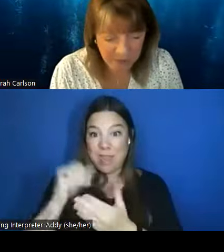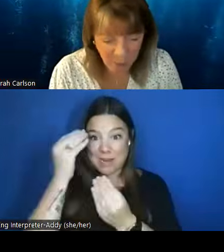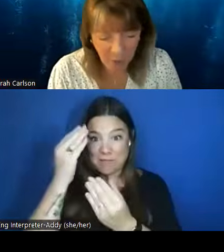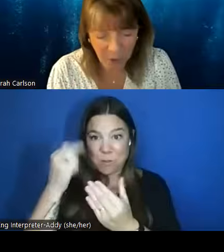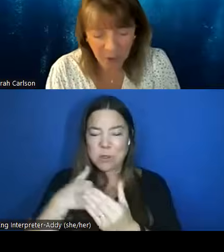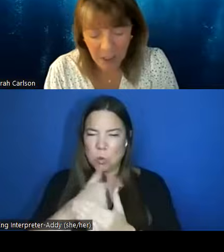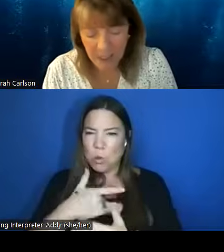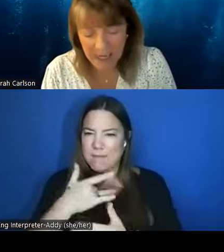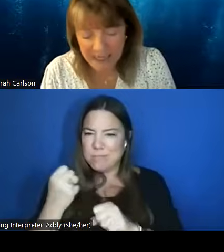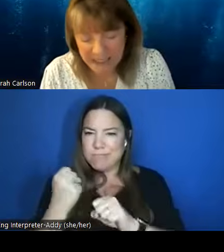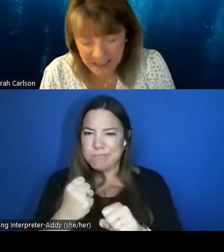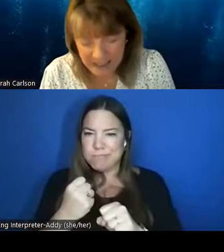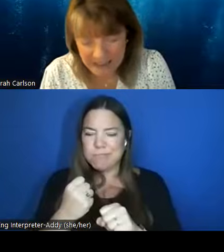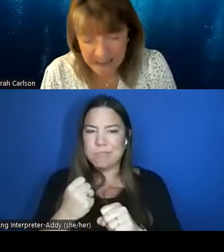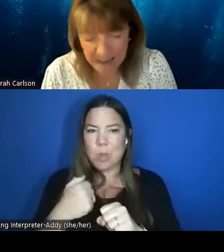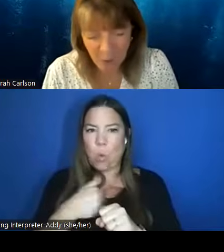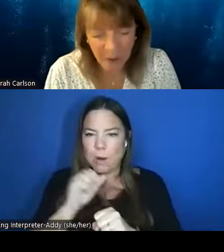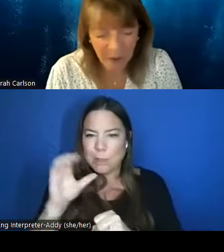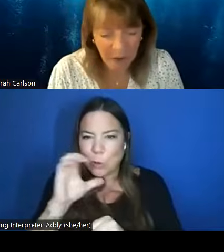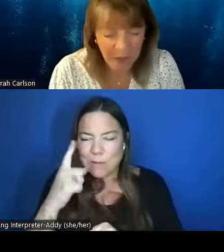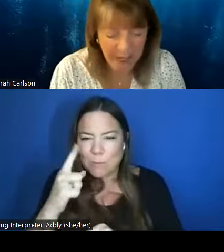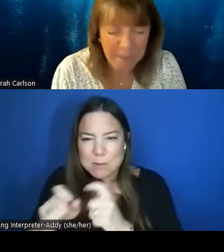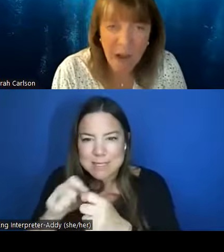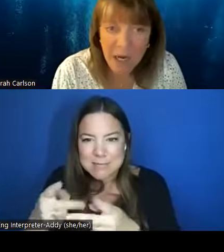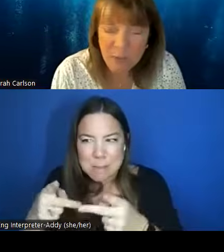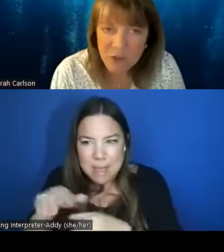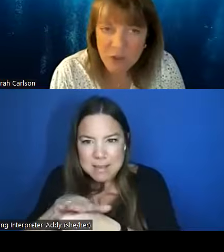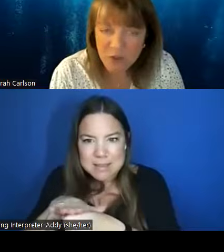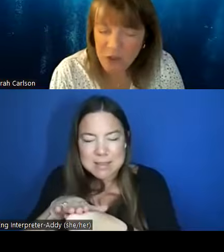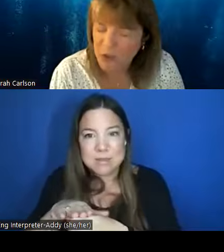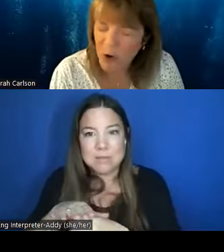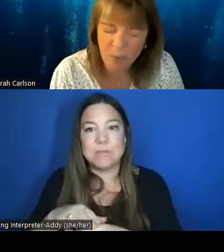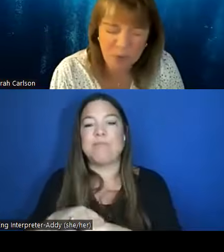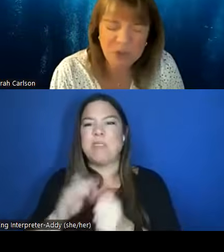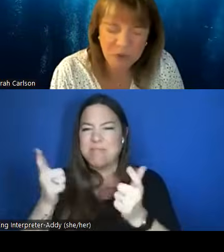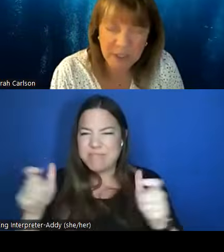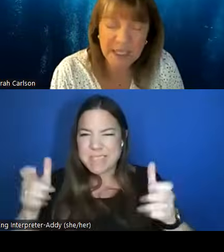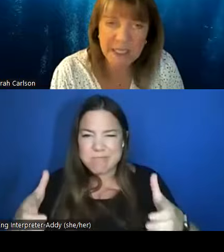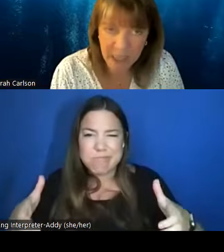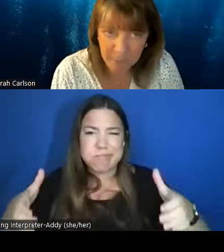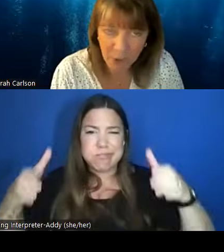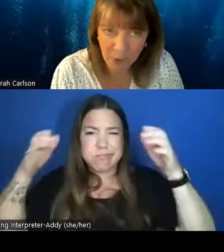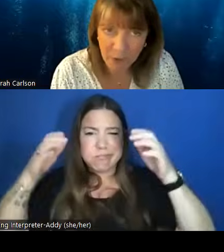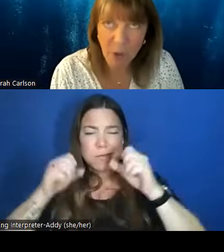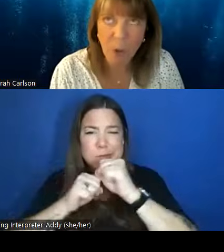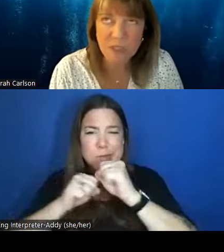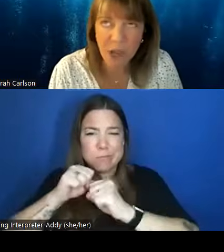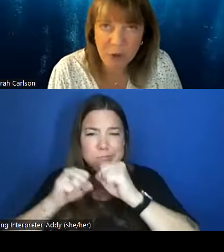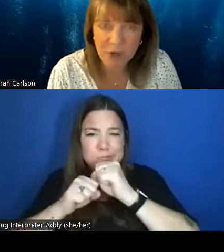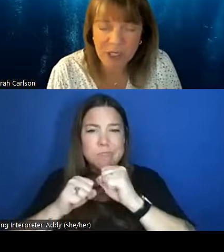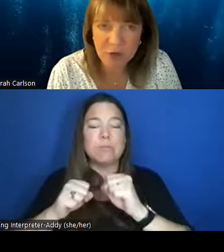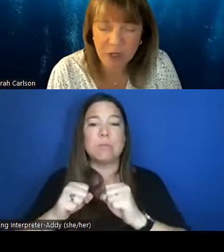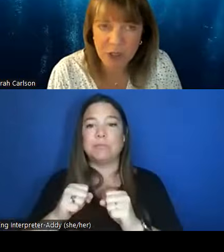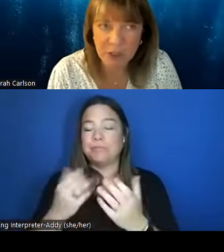looking for a site where a monumental structure, almost certainly a temple, was